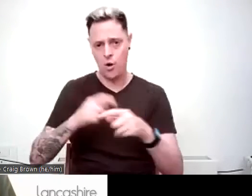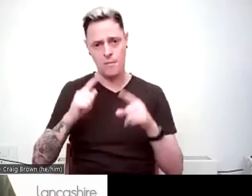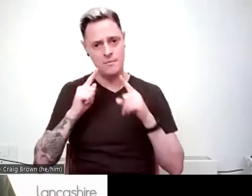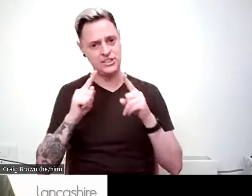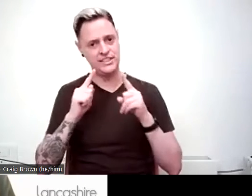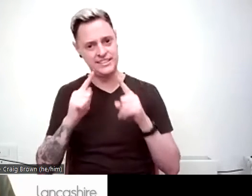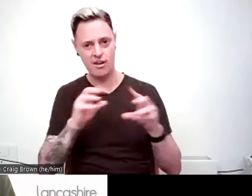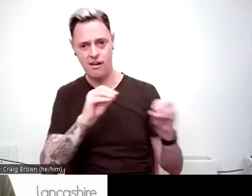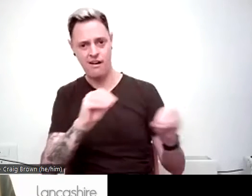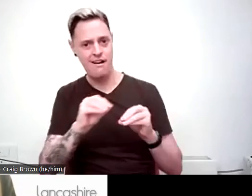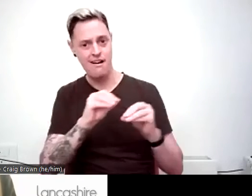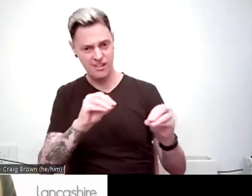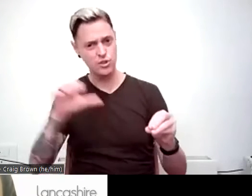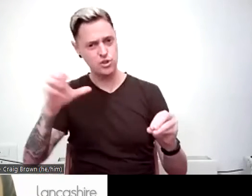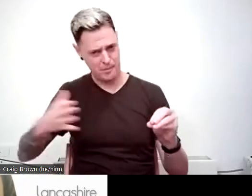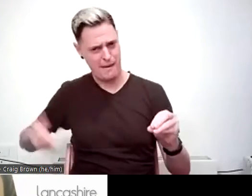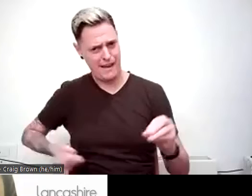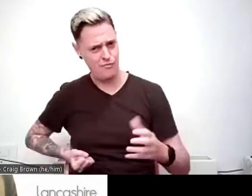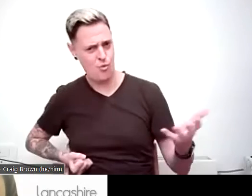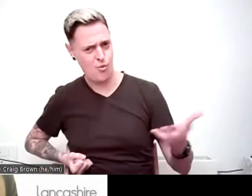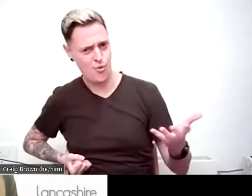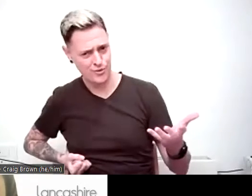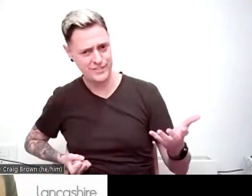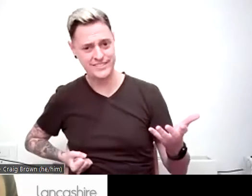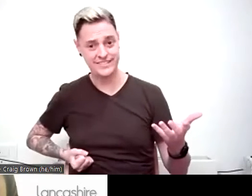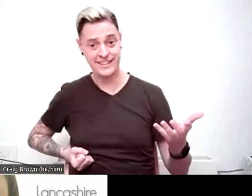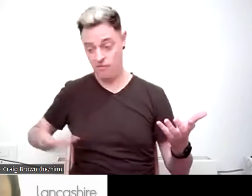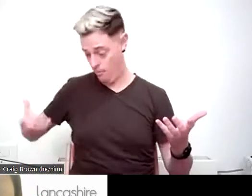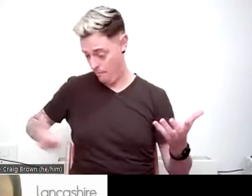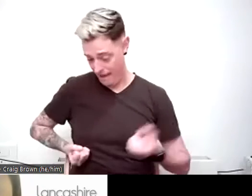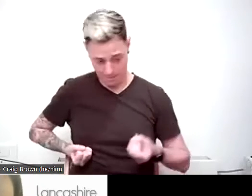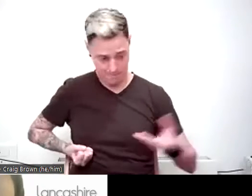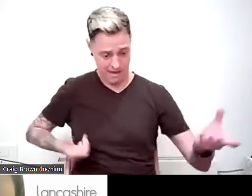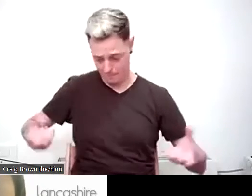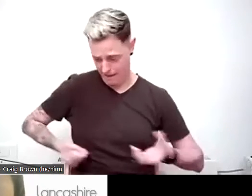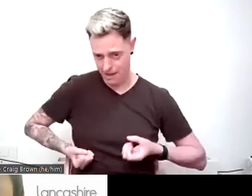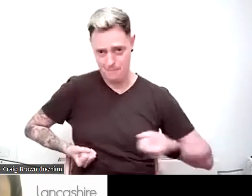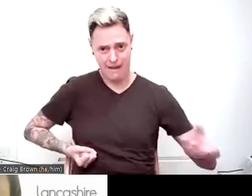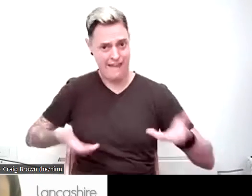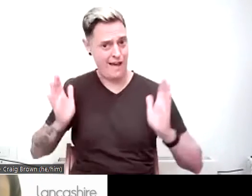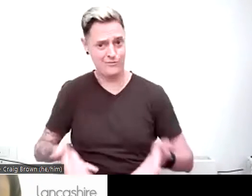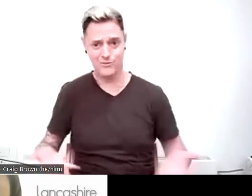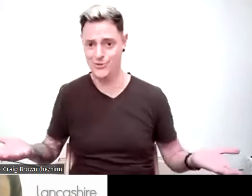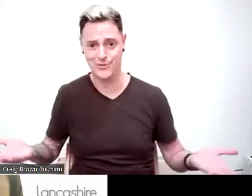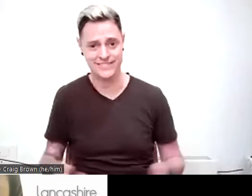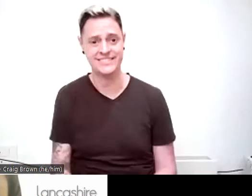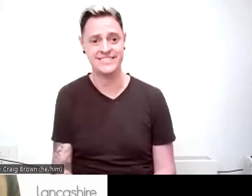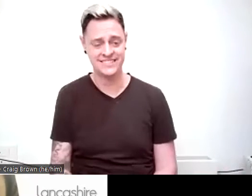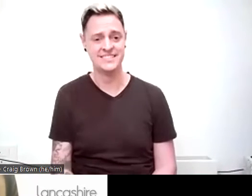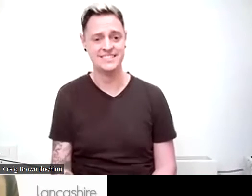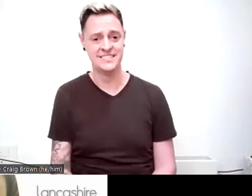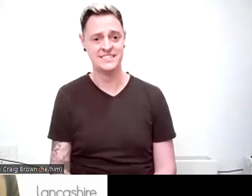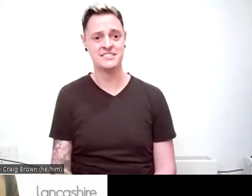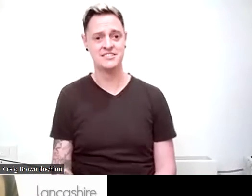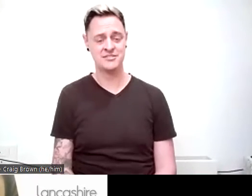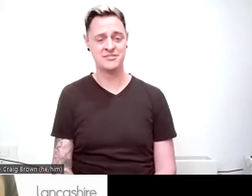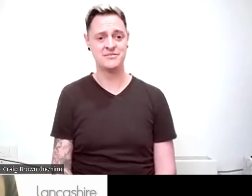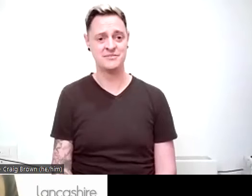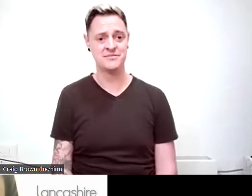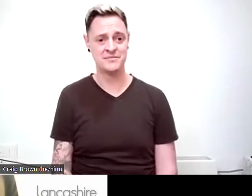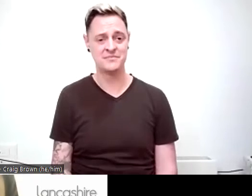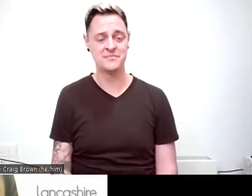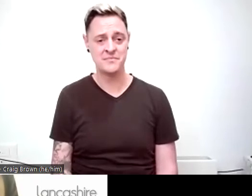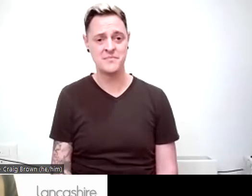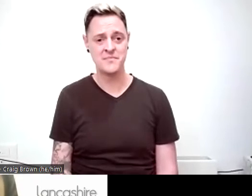so you should be paid for that, because we live in a capitalist society and that's how the world goes. but I do think this idea of